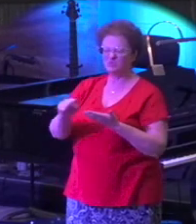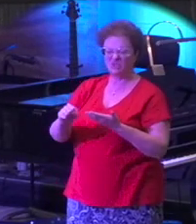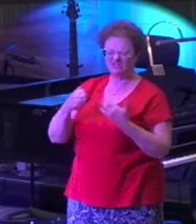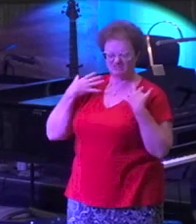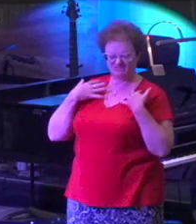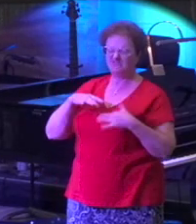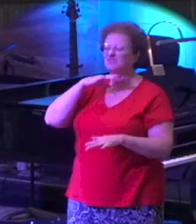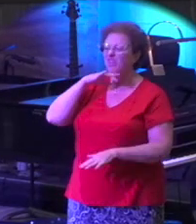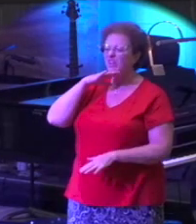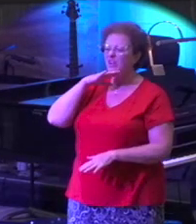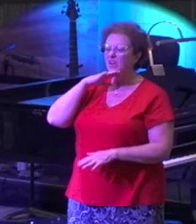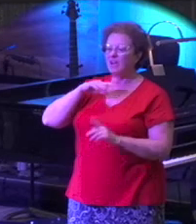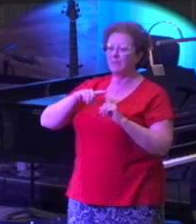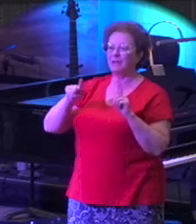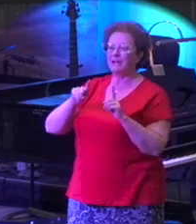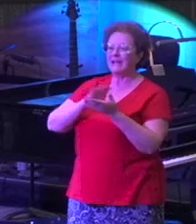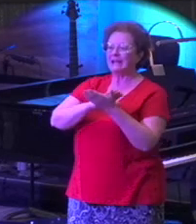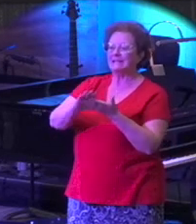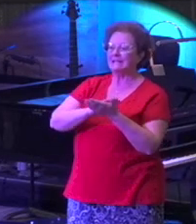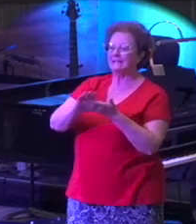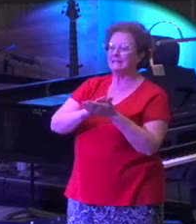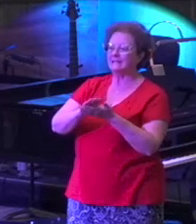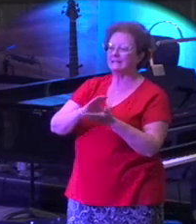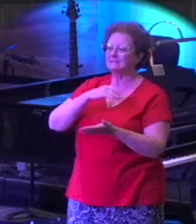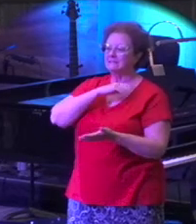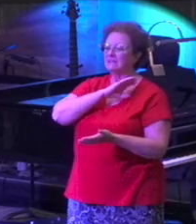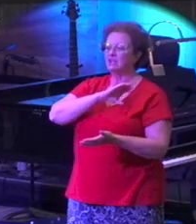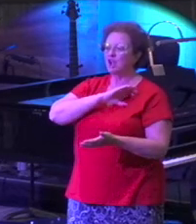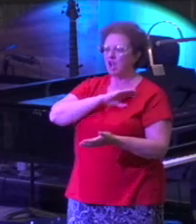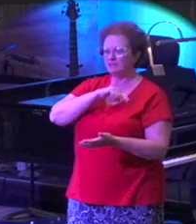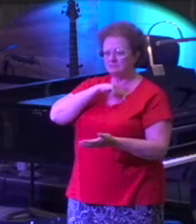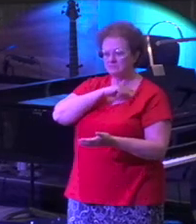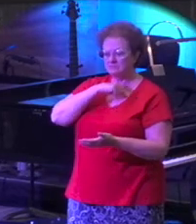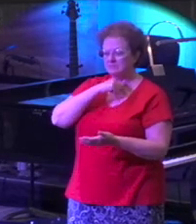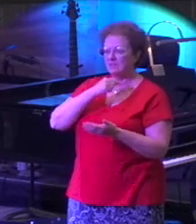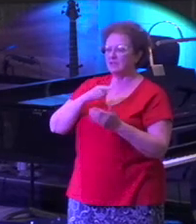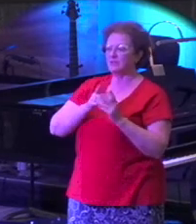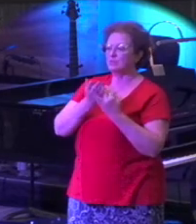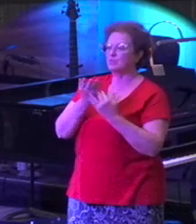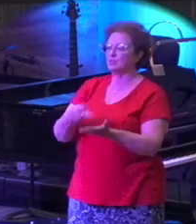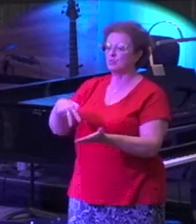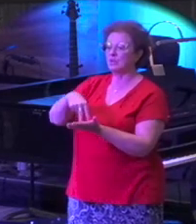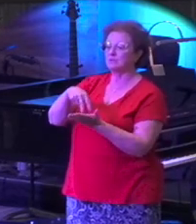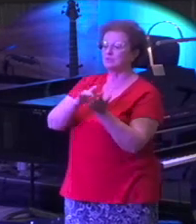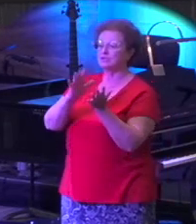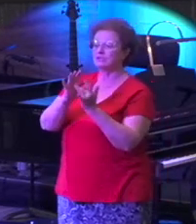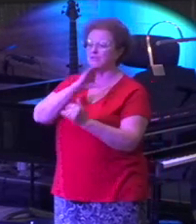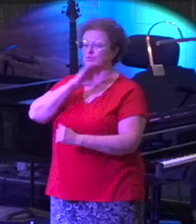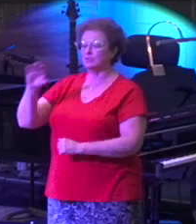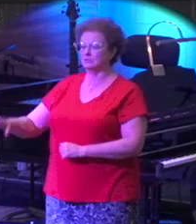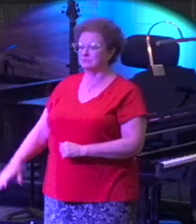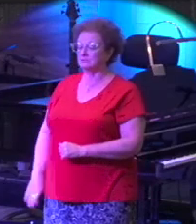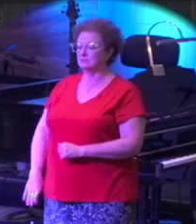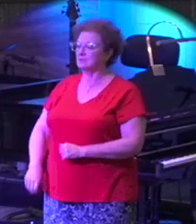body, but a pledge of a good conscience towards God through the resurrection of Jesus Christ. It saves.